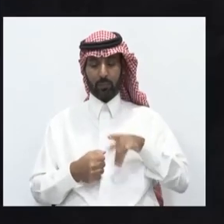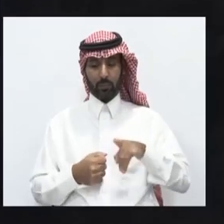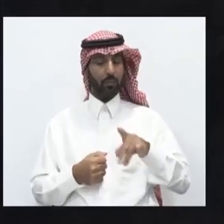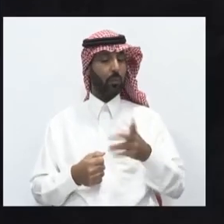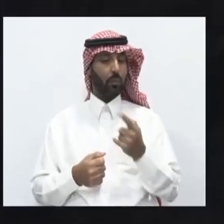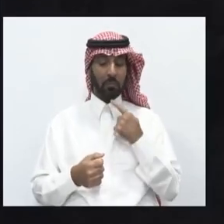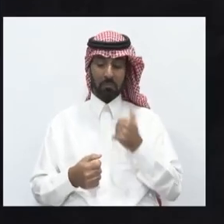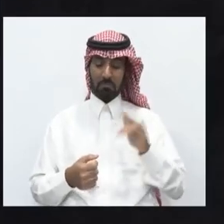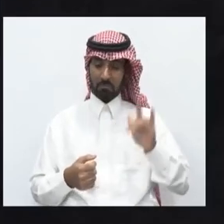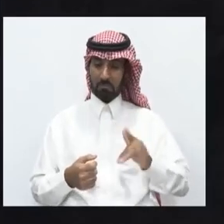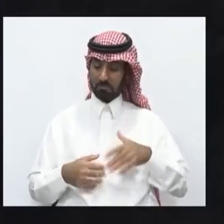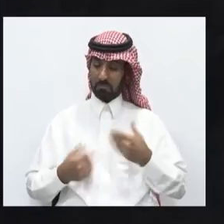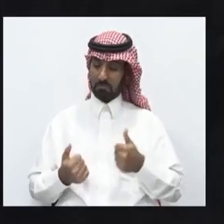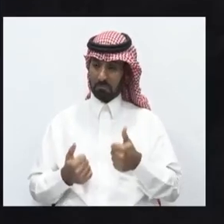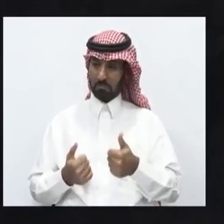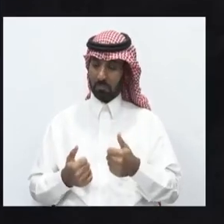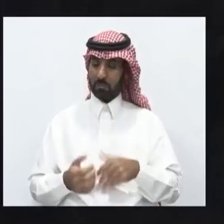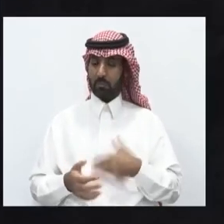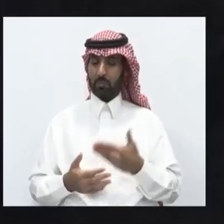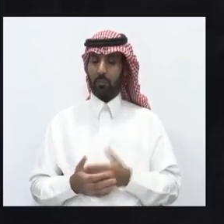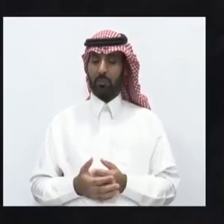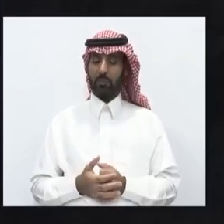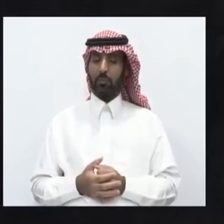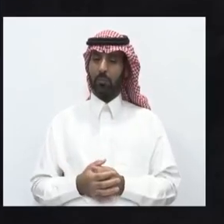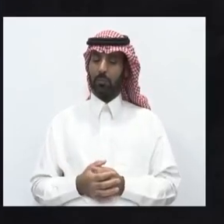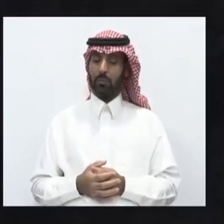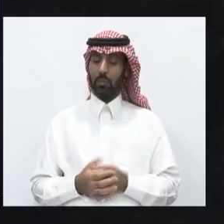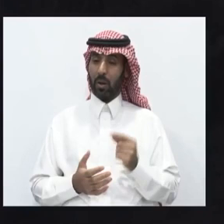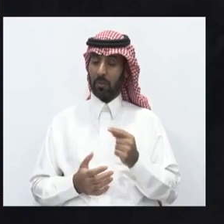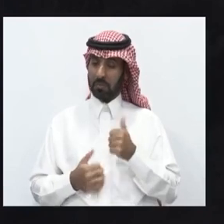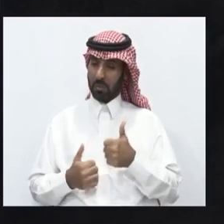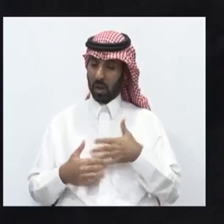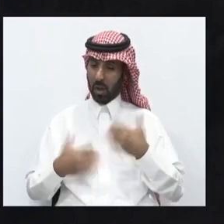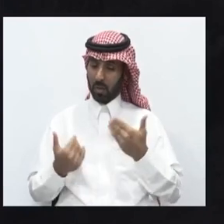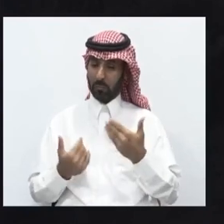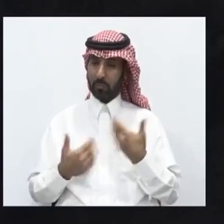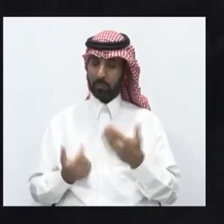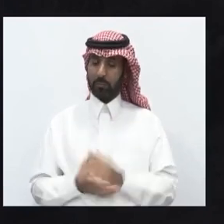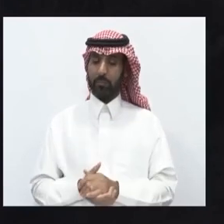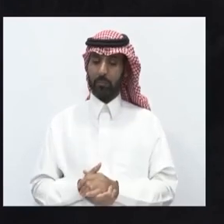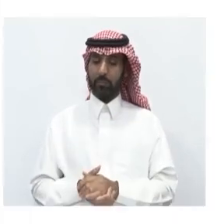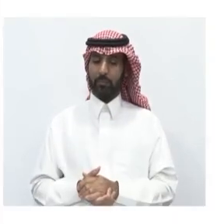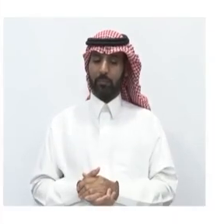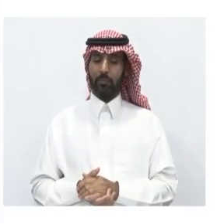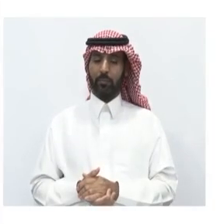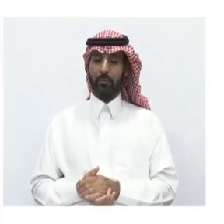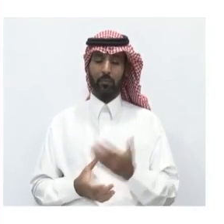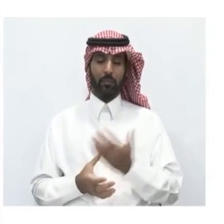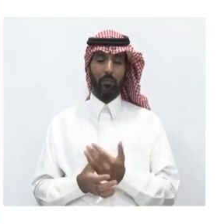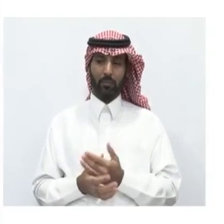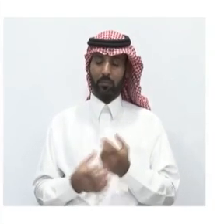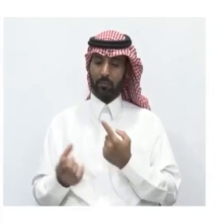the conversation, he said, oh, awesome, terrific, now I'm happy, this is wonderful. So why does